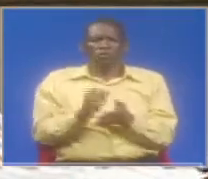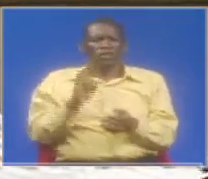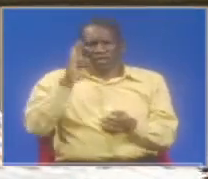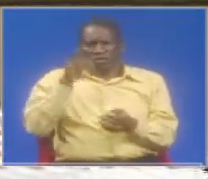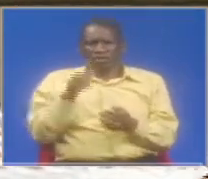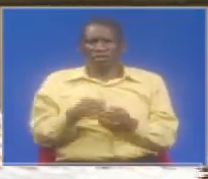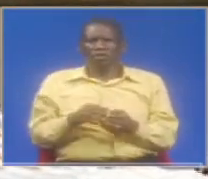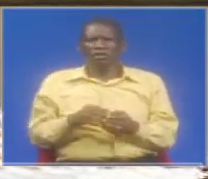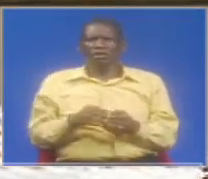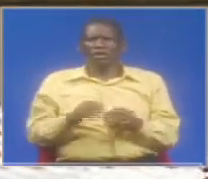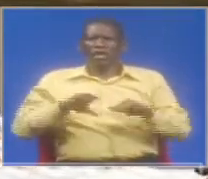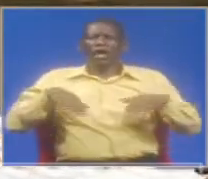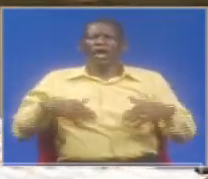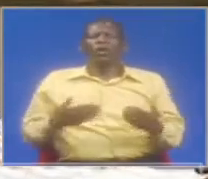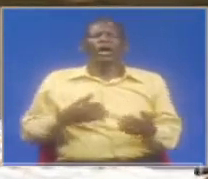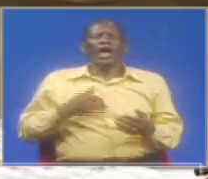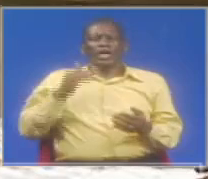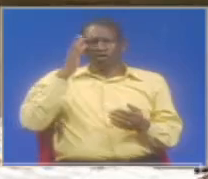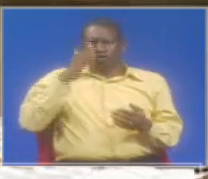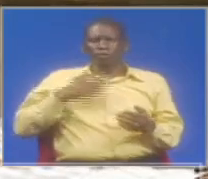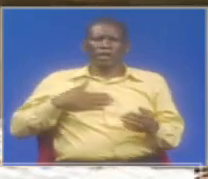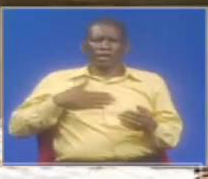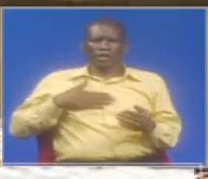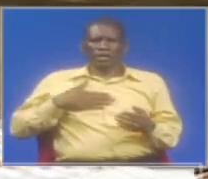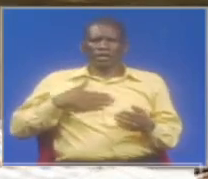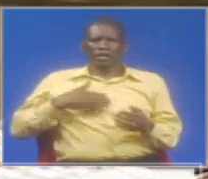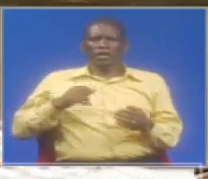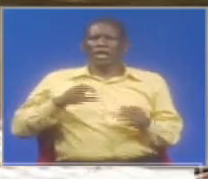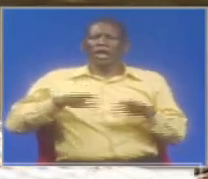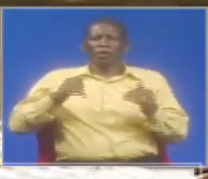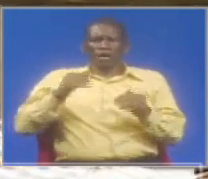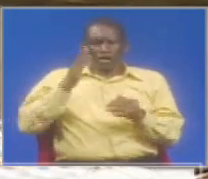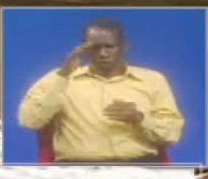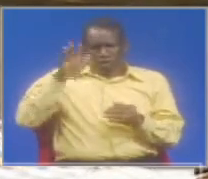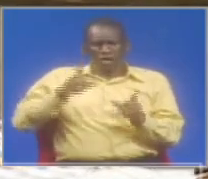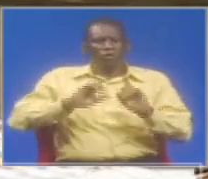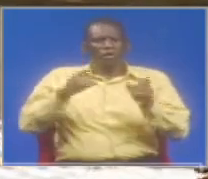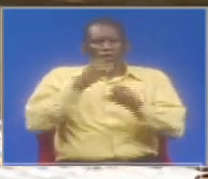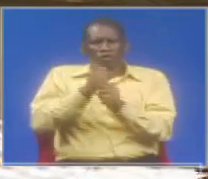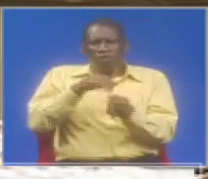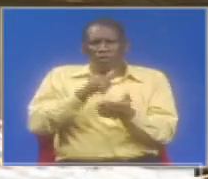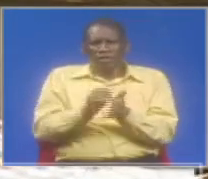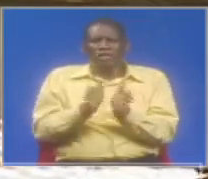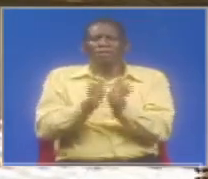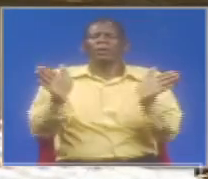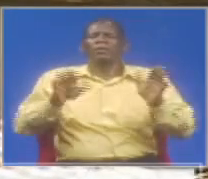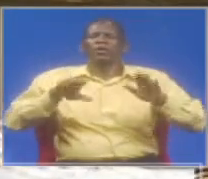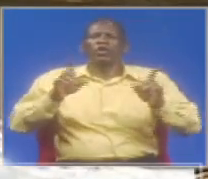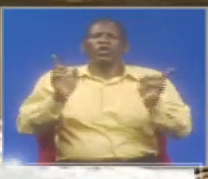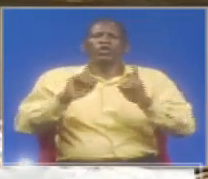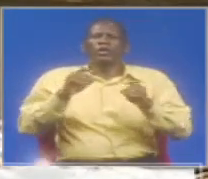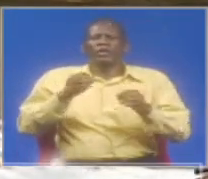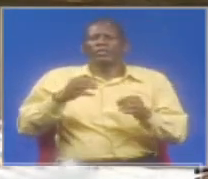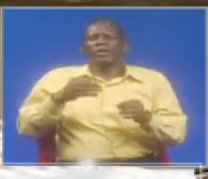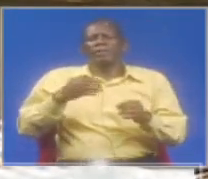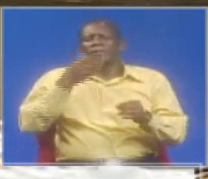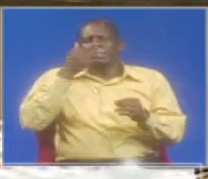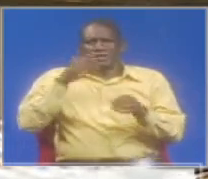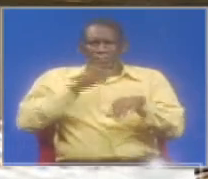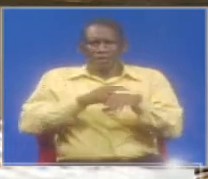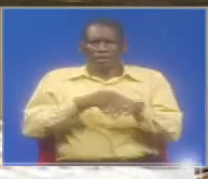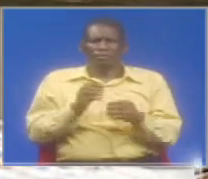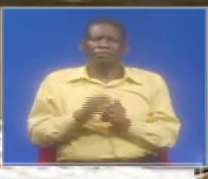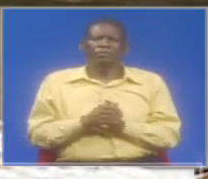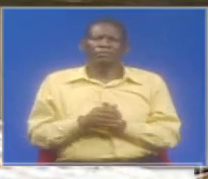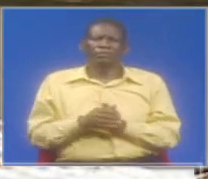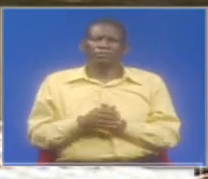Because from how I knew her, she never did that in public. Not even in our best moments. I never saw her.